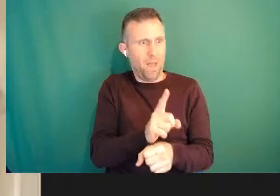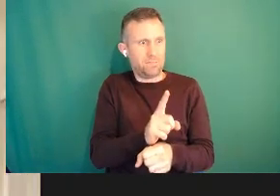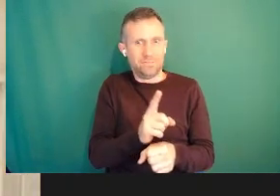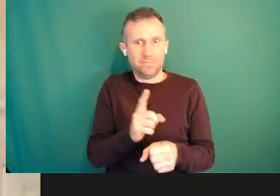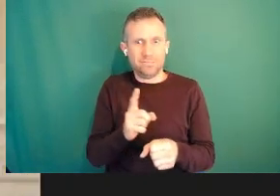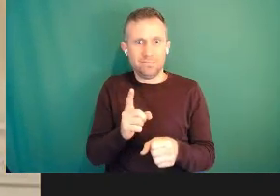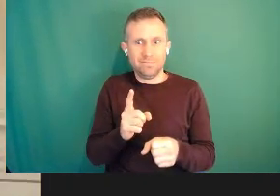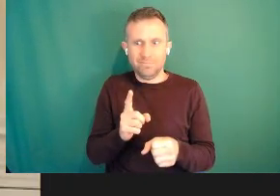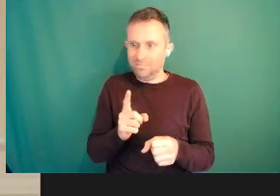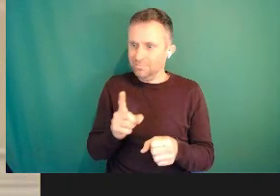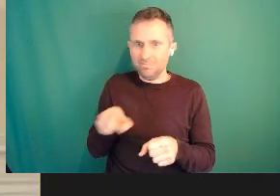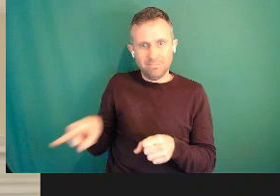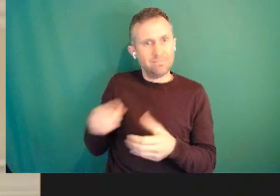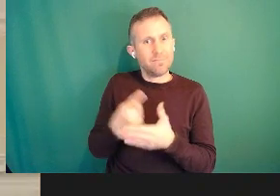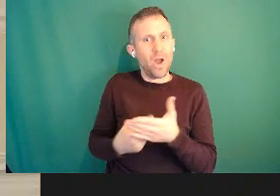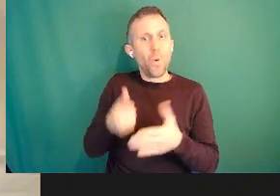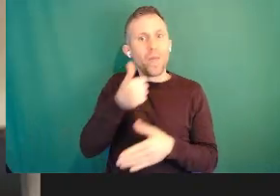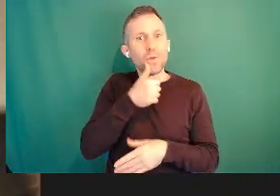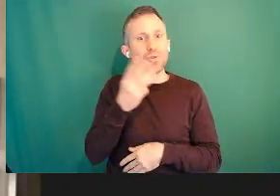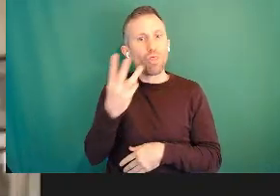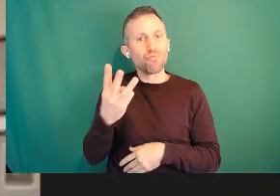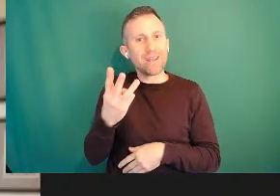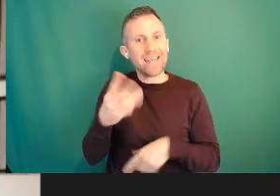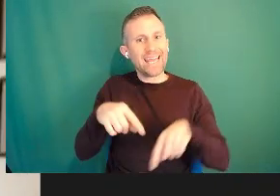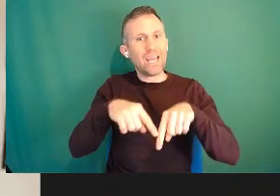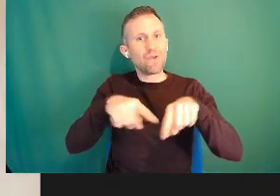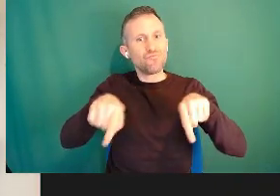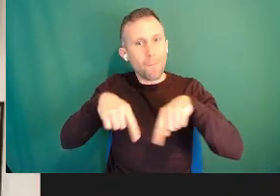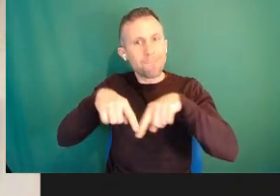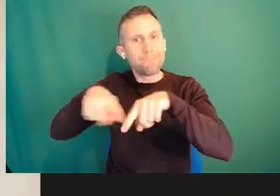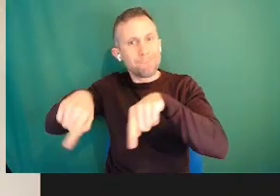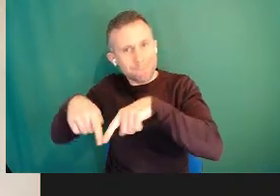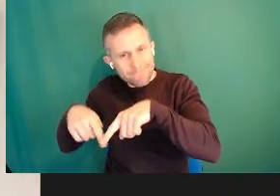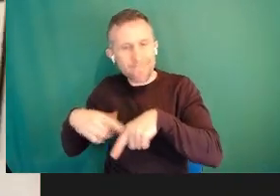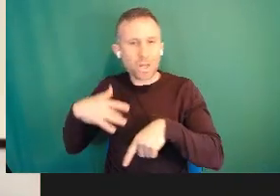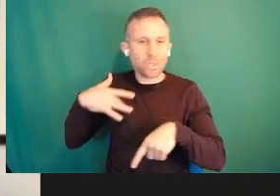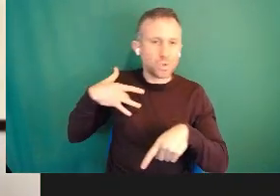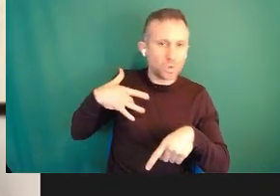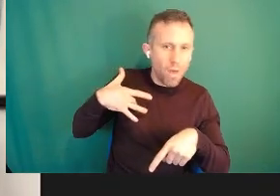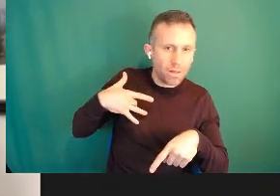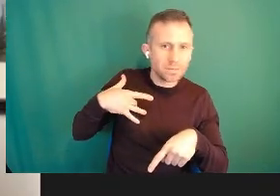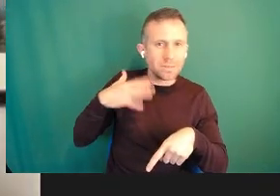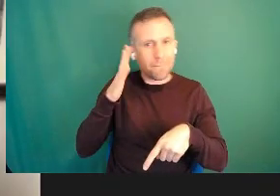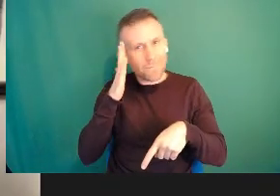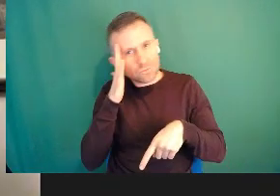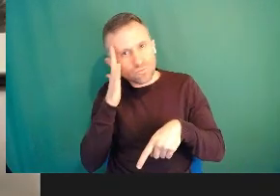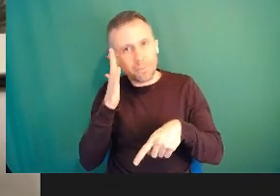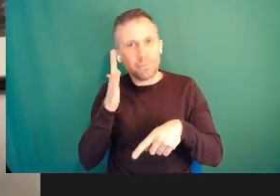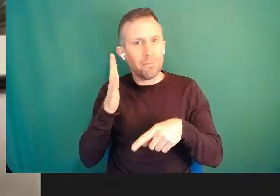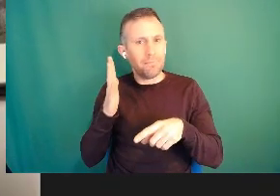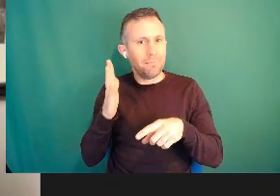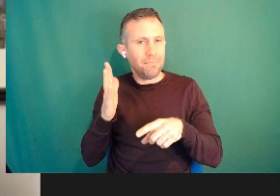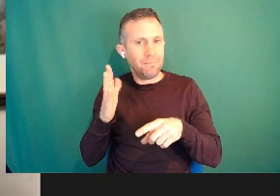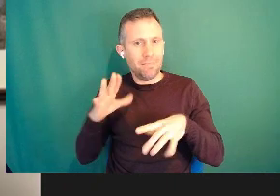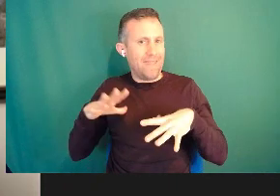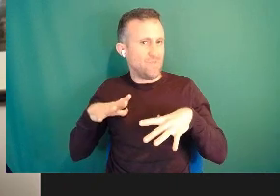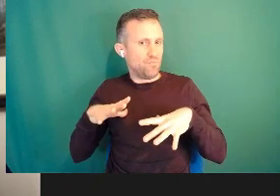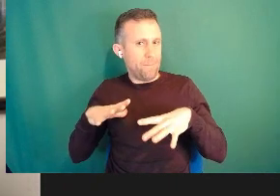So that's Mary, our Duchess of Roxburgh. This is her a bit older, this photograph here.